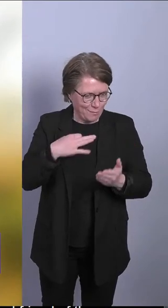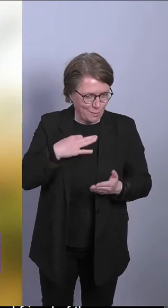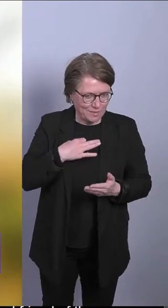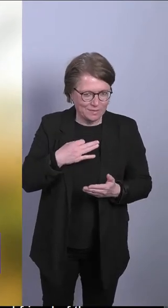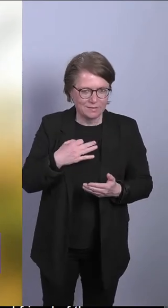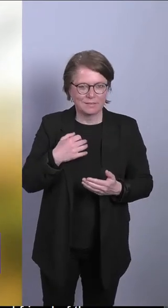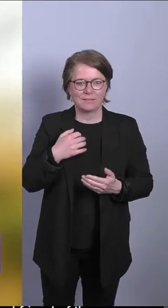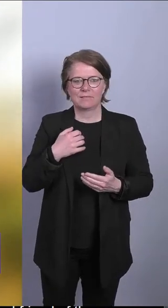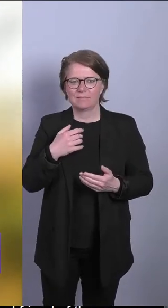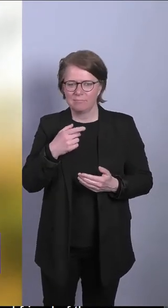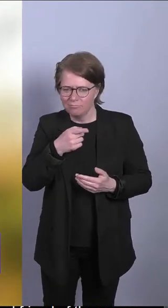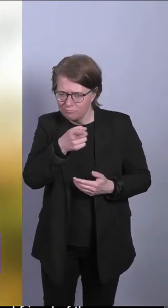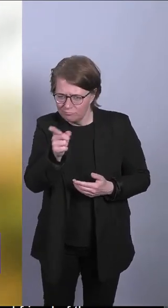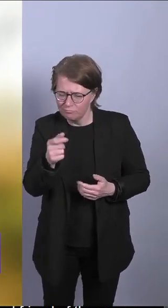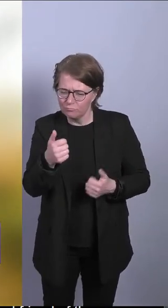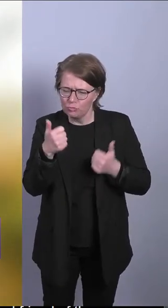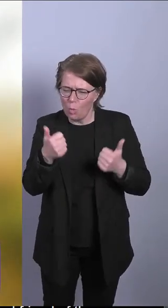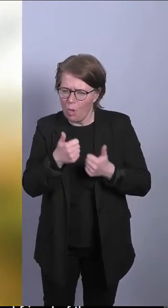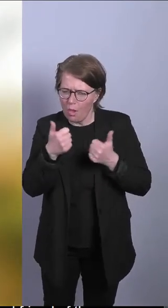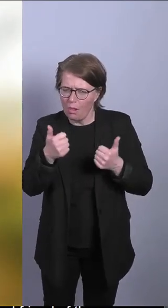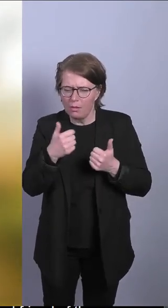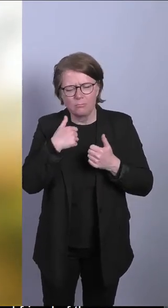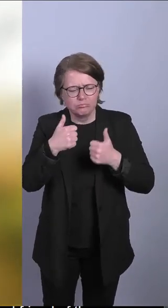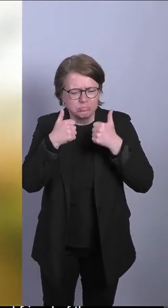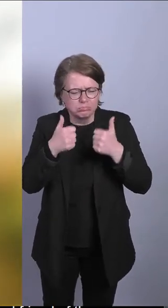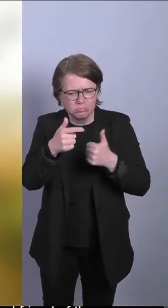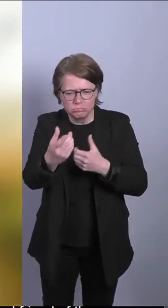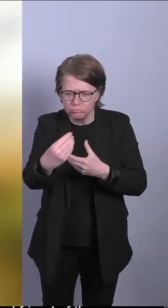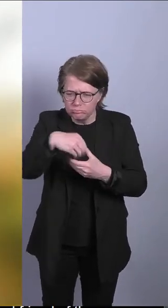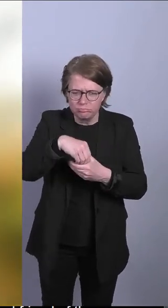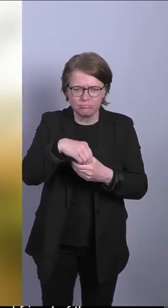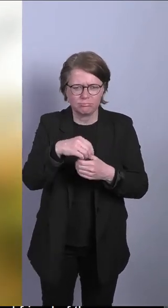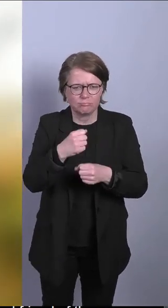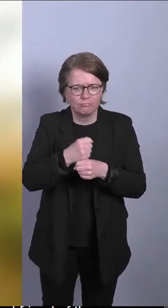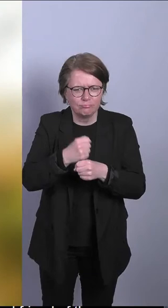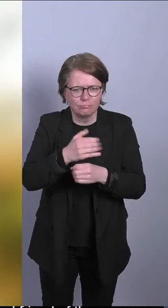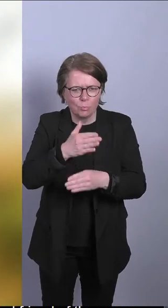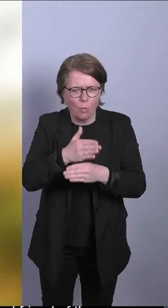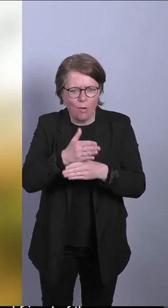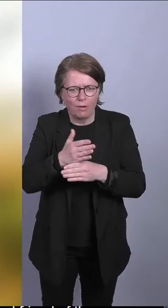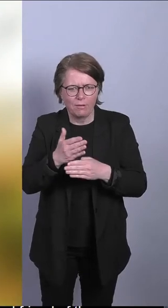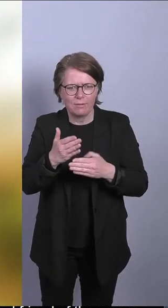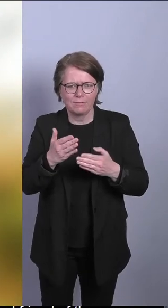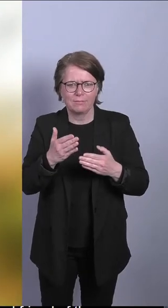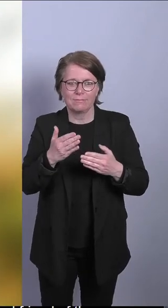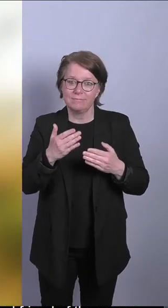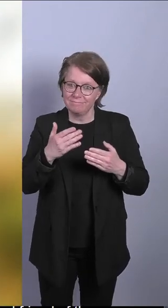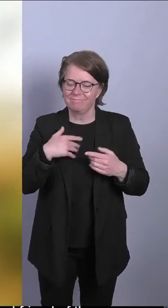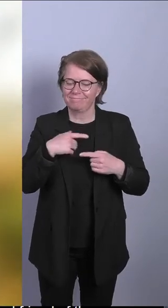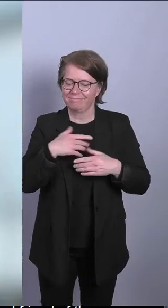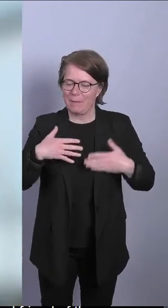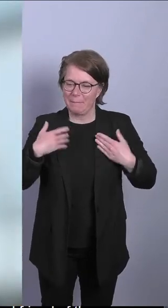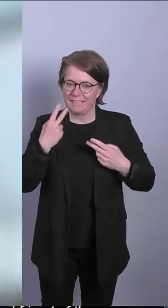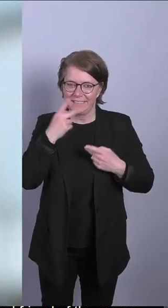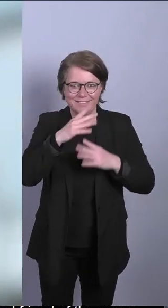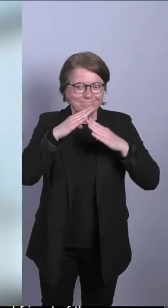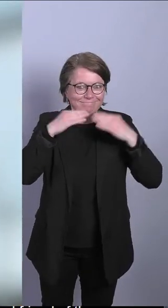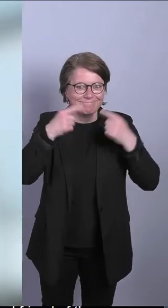you very much for your great dedication. I hope you have a great time, a good journey, and I hope to see many smiling faces. Thank